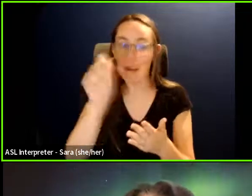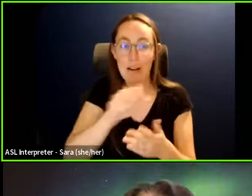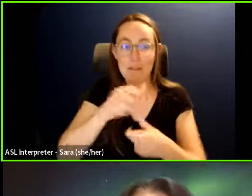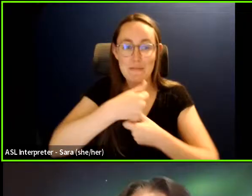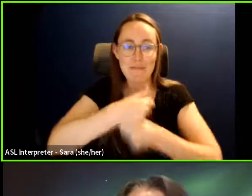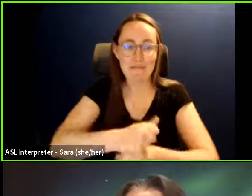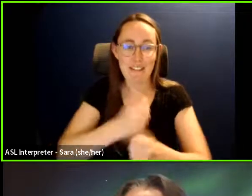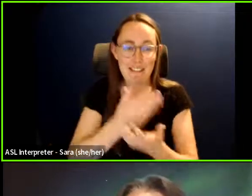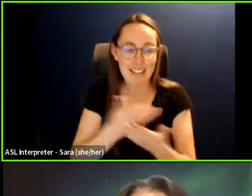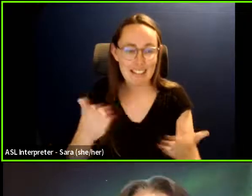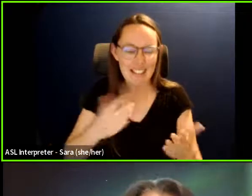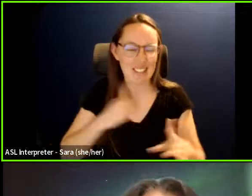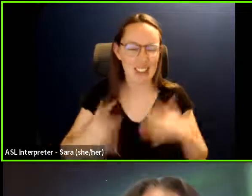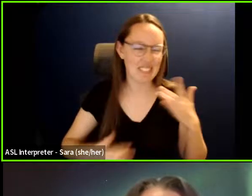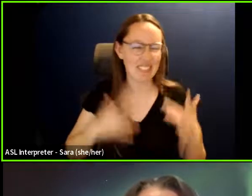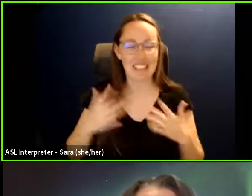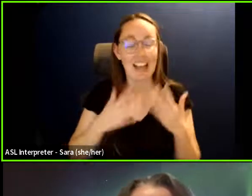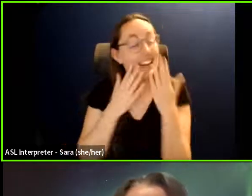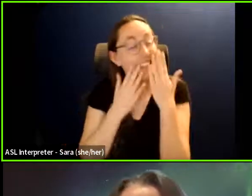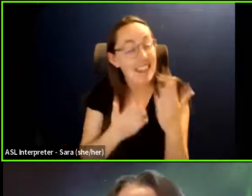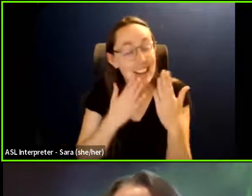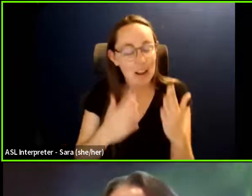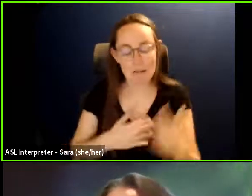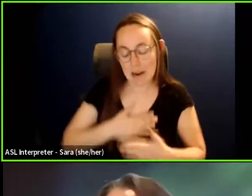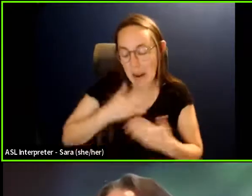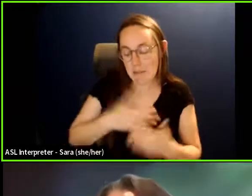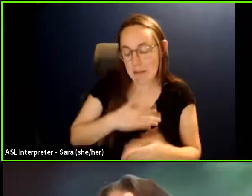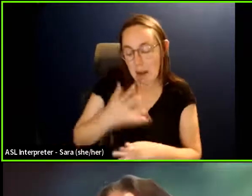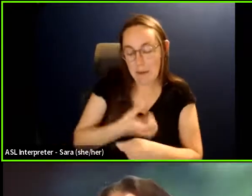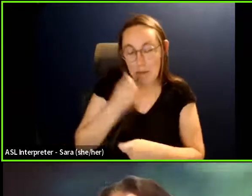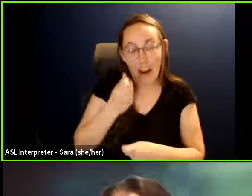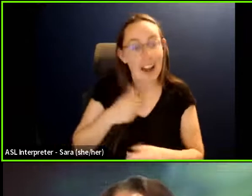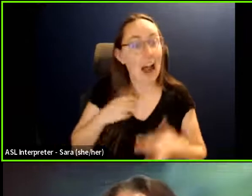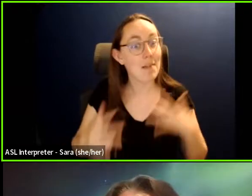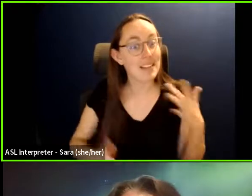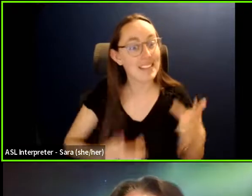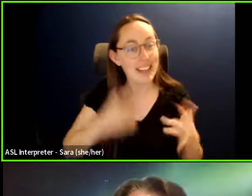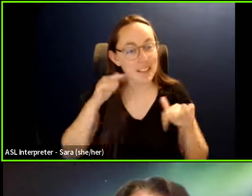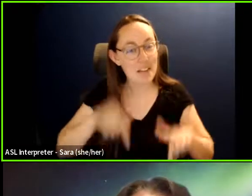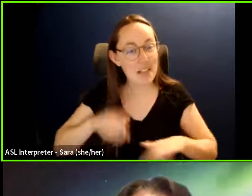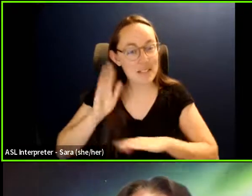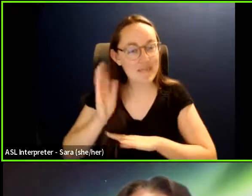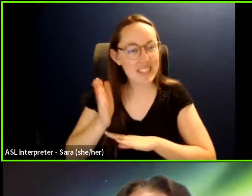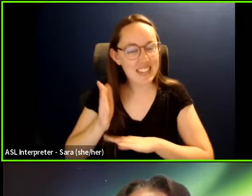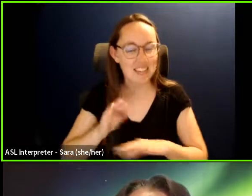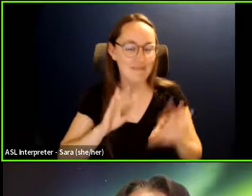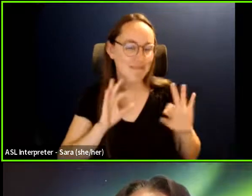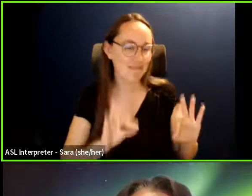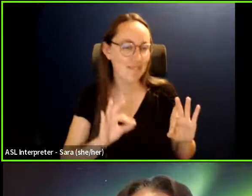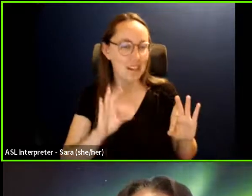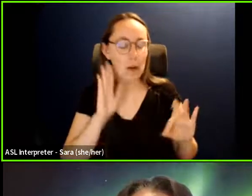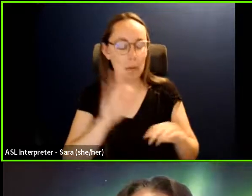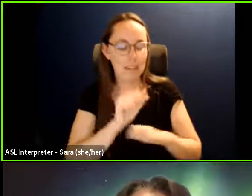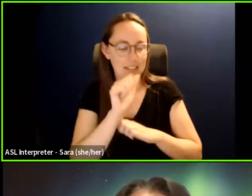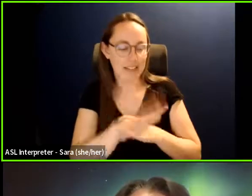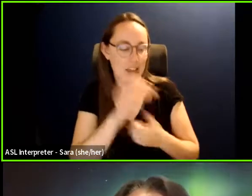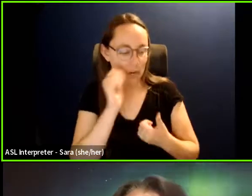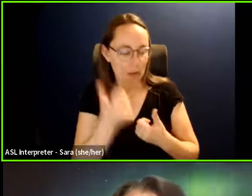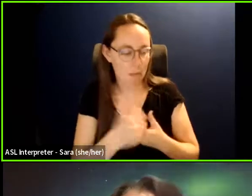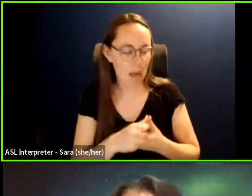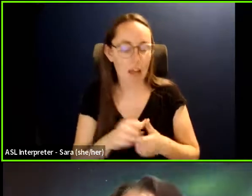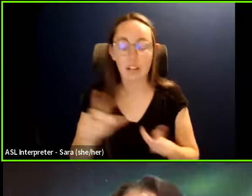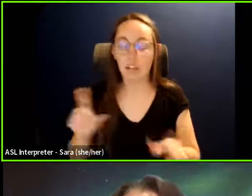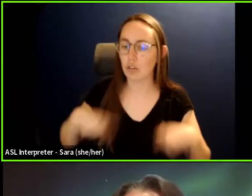one. Thank you so much. I'm very excited. You're welcome. We'll get that in the mail to you. Congratulations. And this has been a